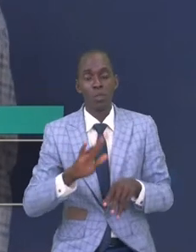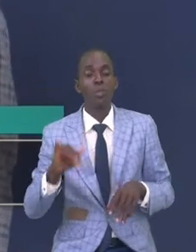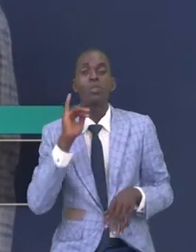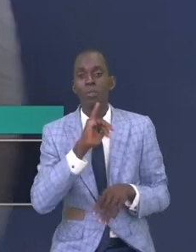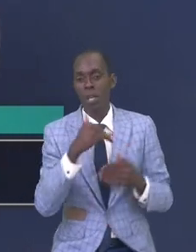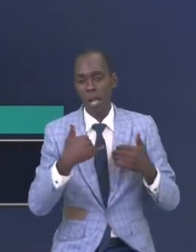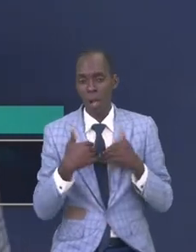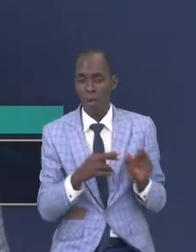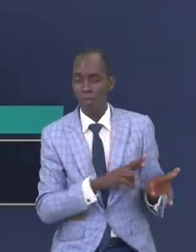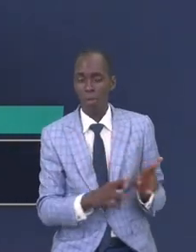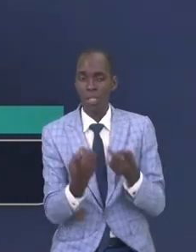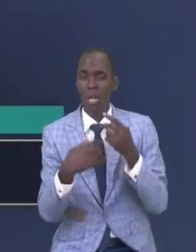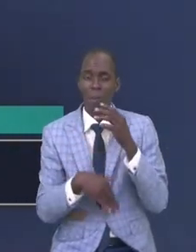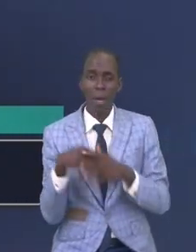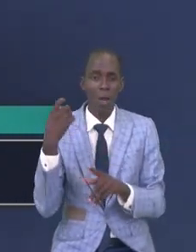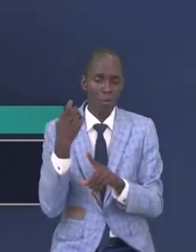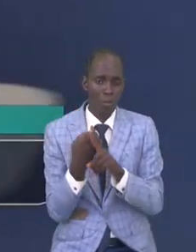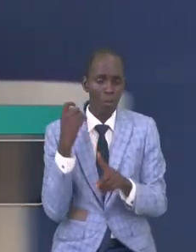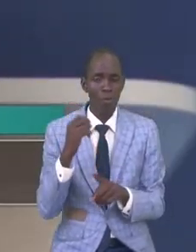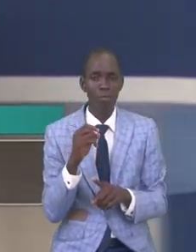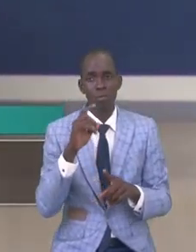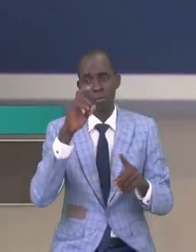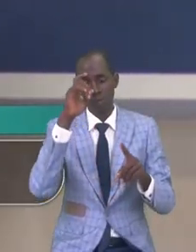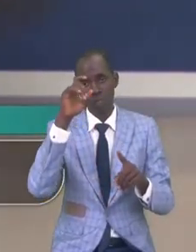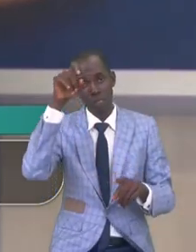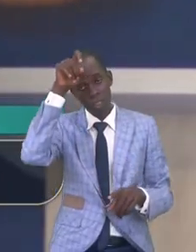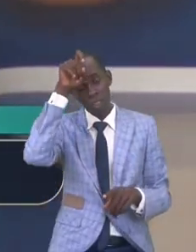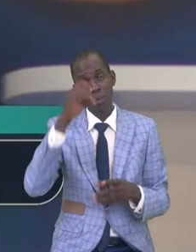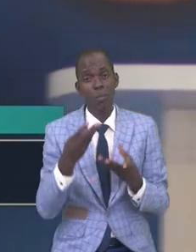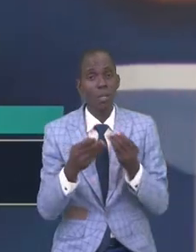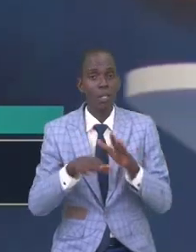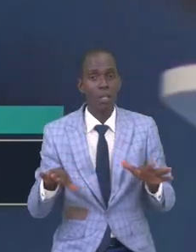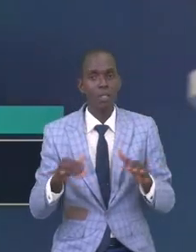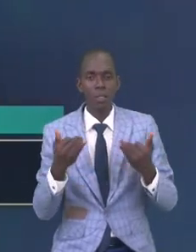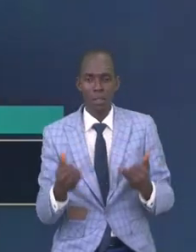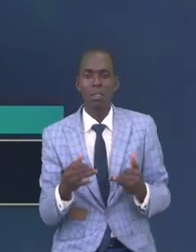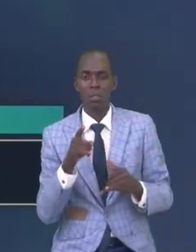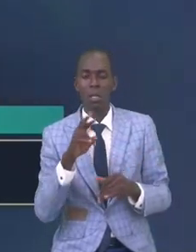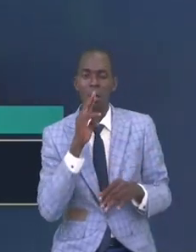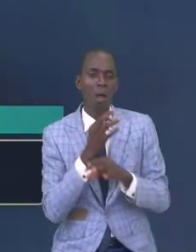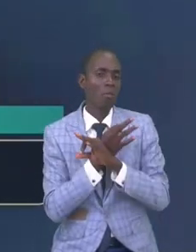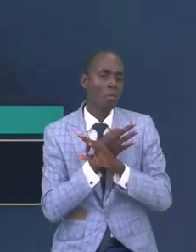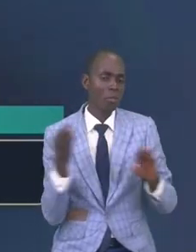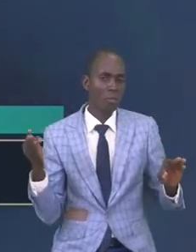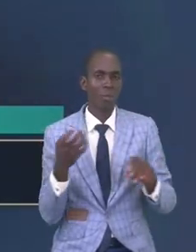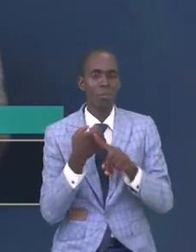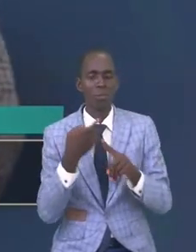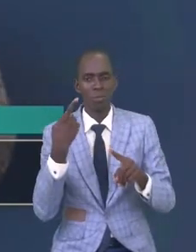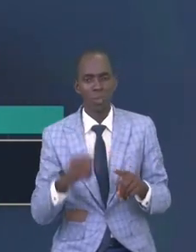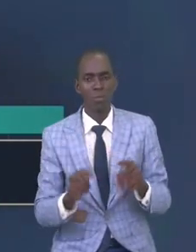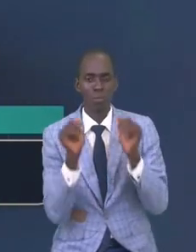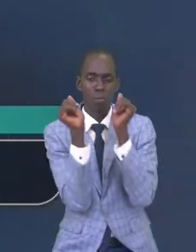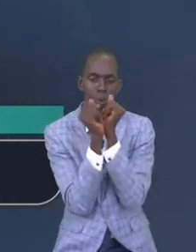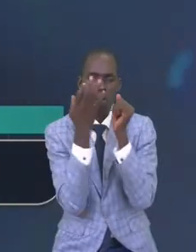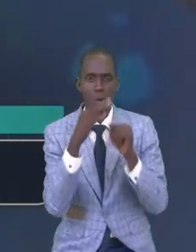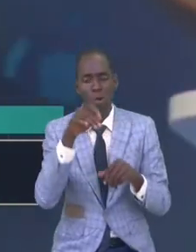Egypt. It appears they had gone free from the bondage of Egypt. But